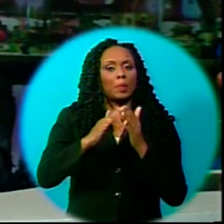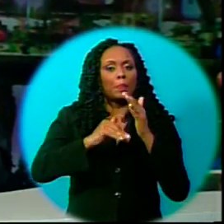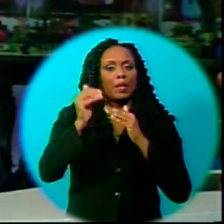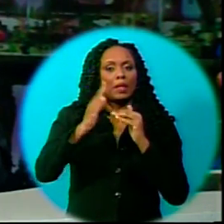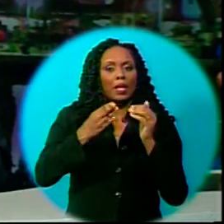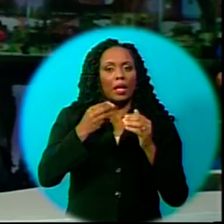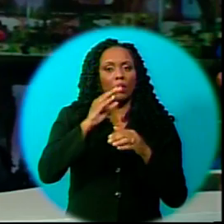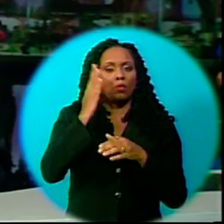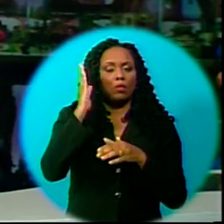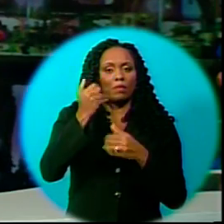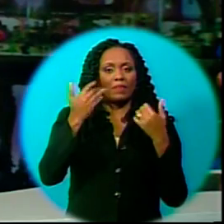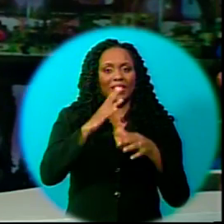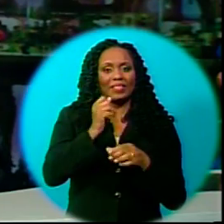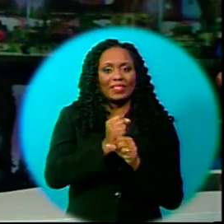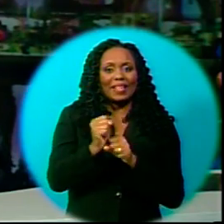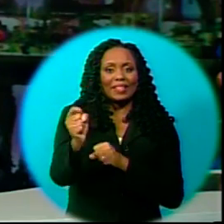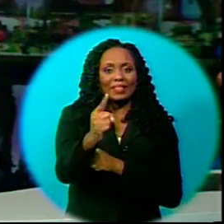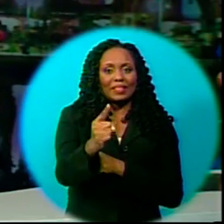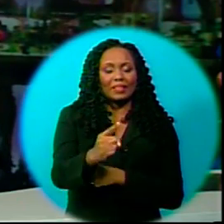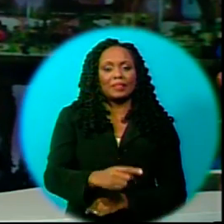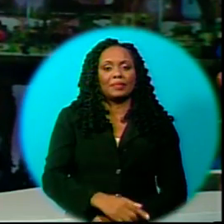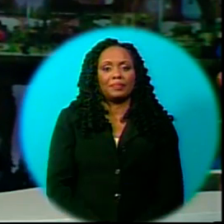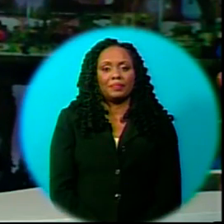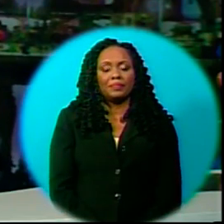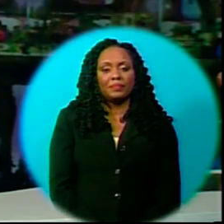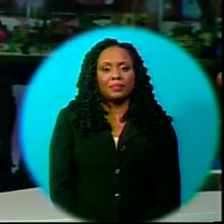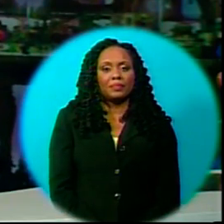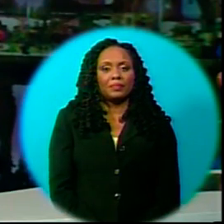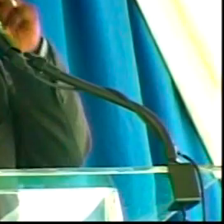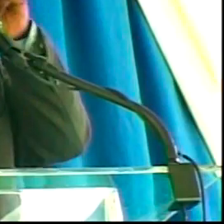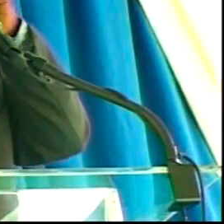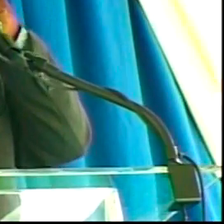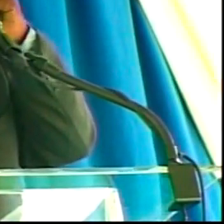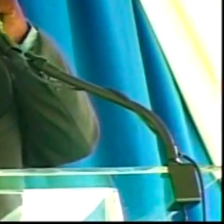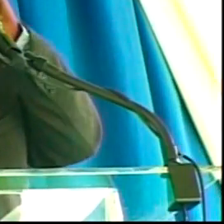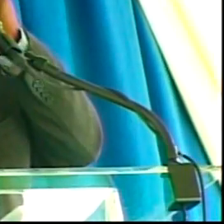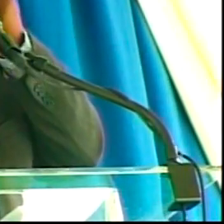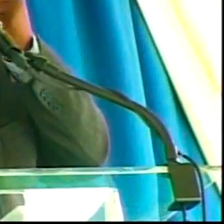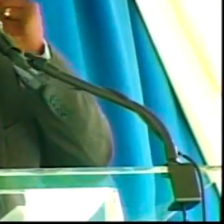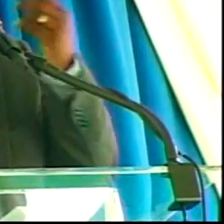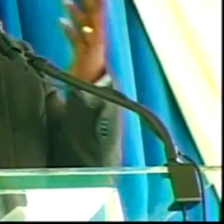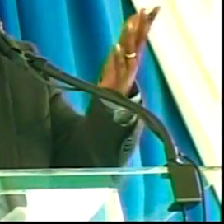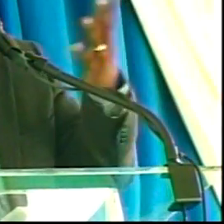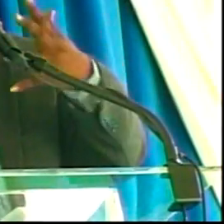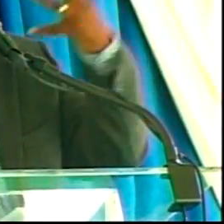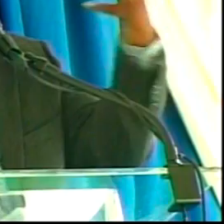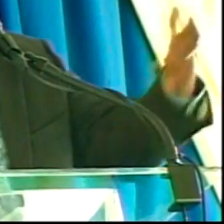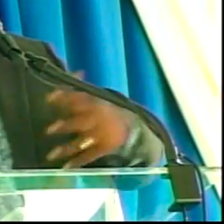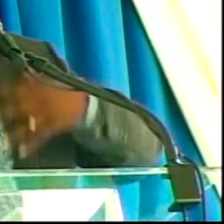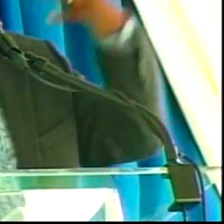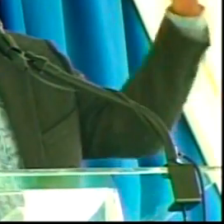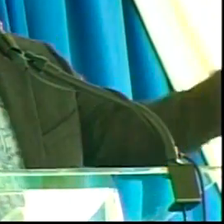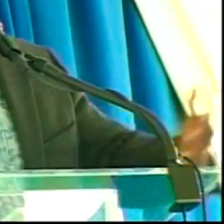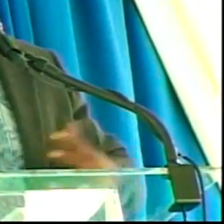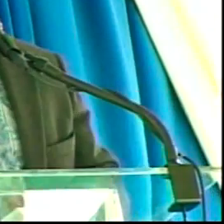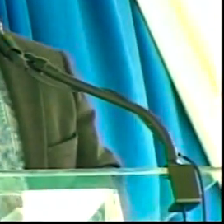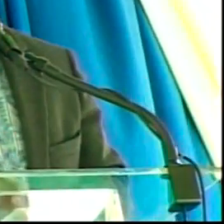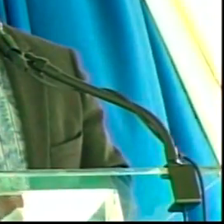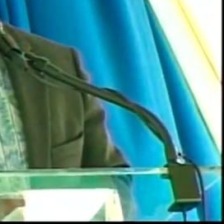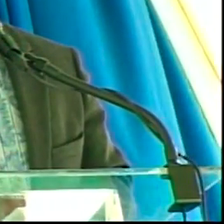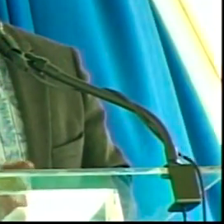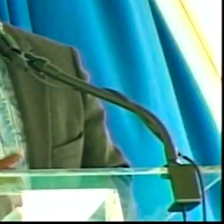to be complete next year. We've recently prepared for UNESCO Barbados'